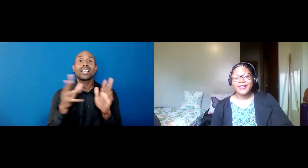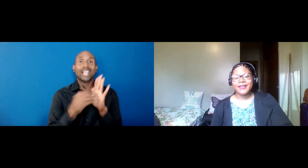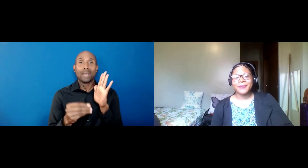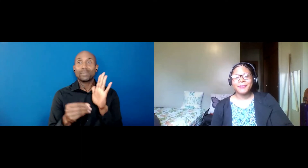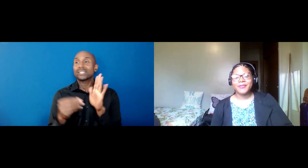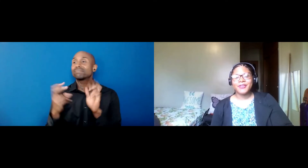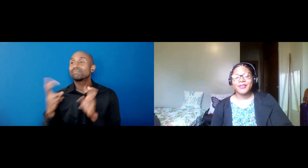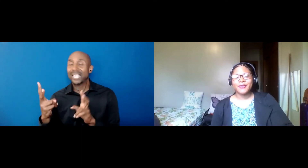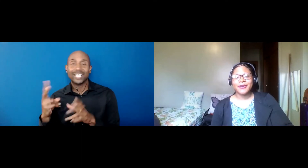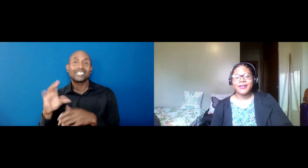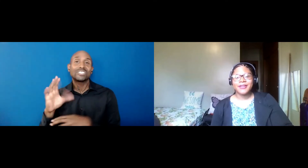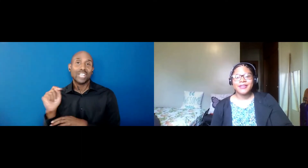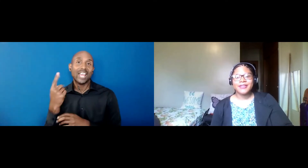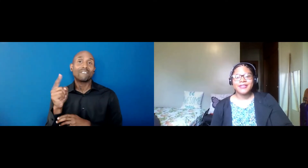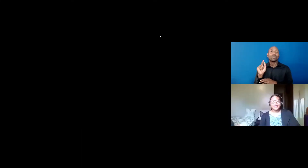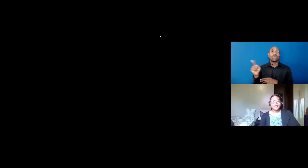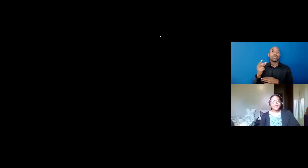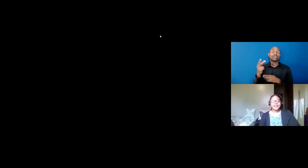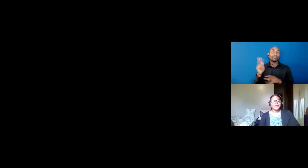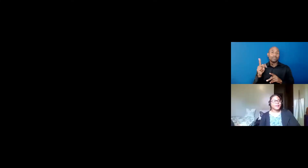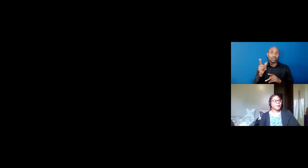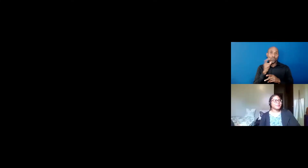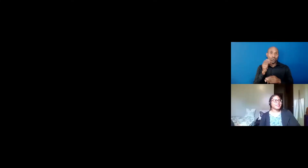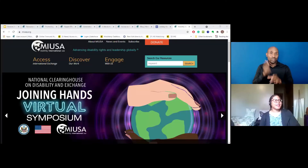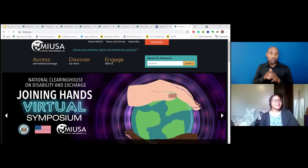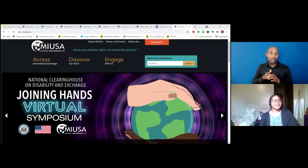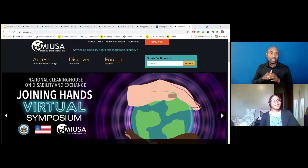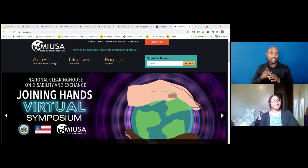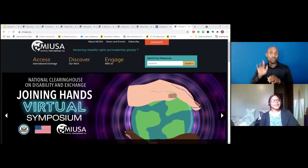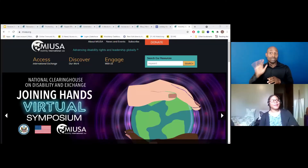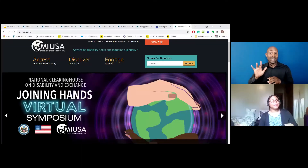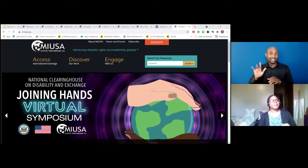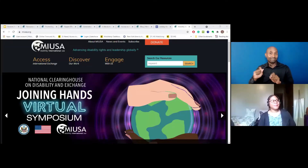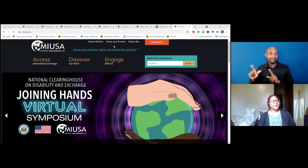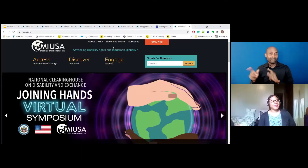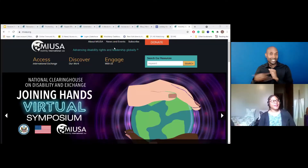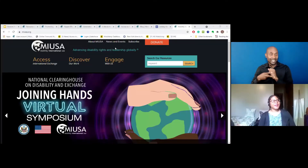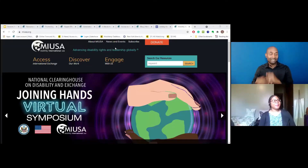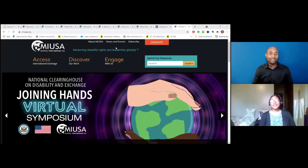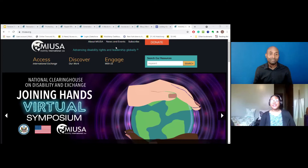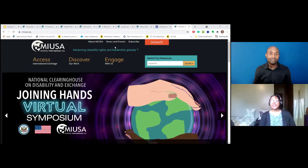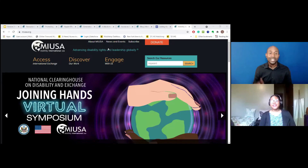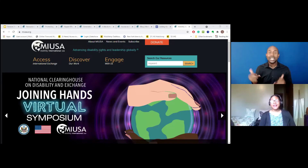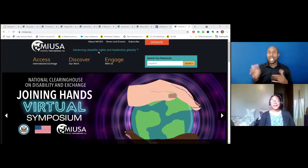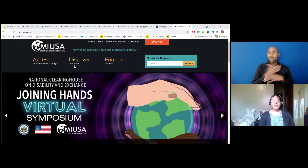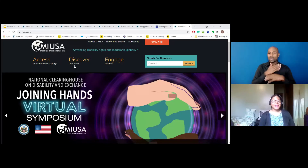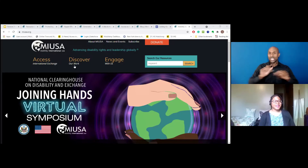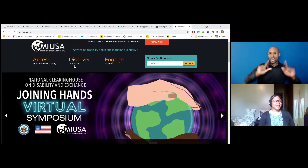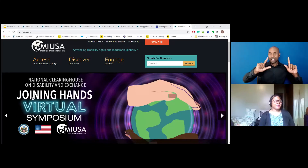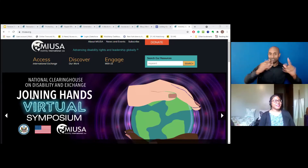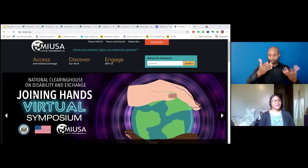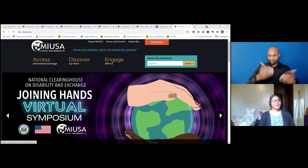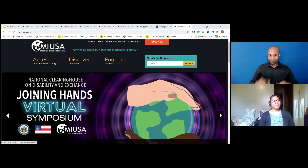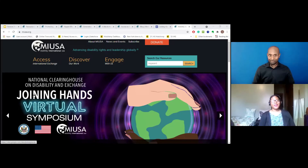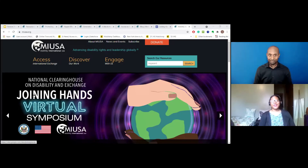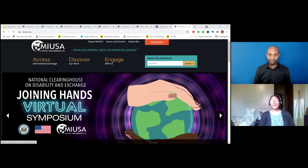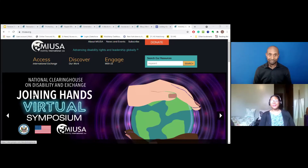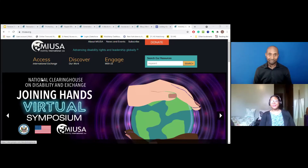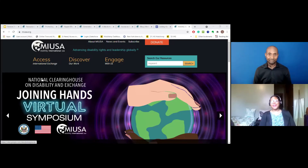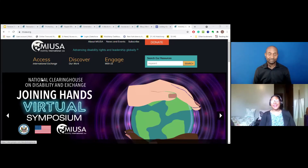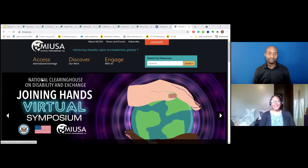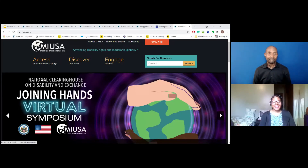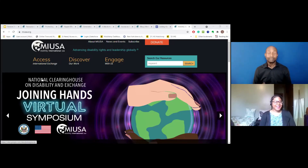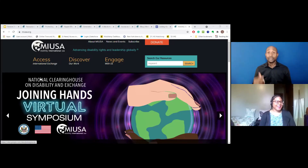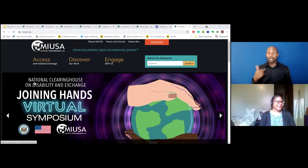screen so you can all see the website. I'm looking to the side because I have a second